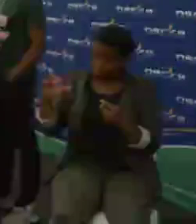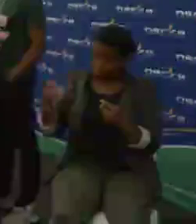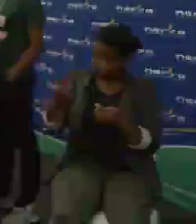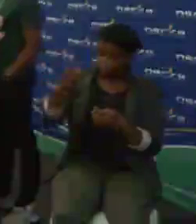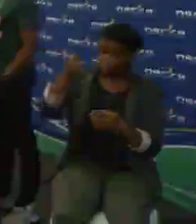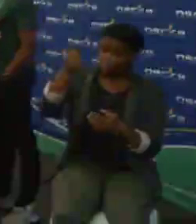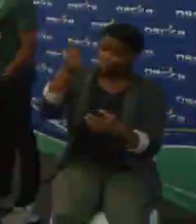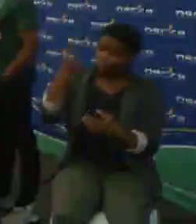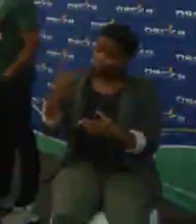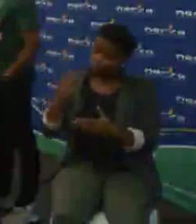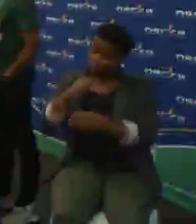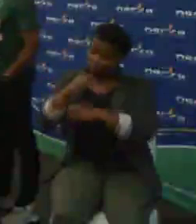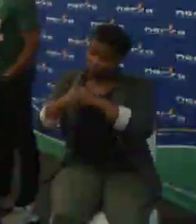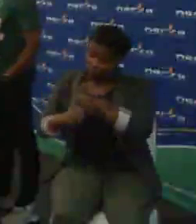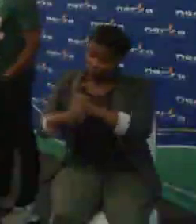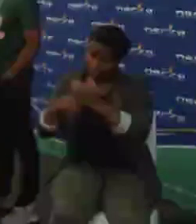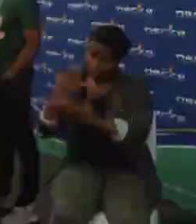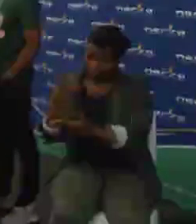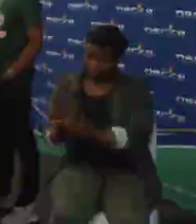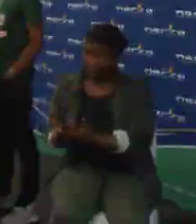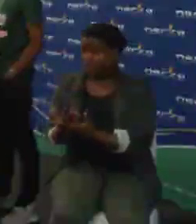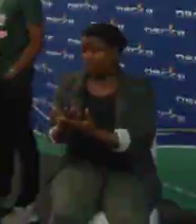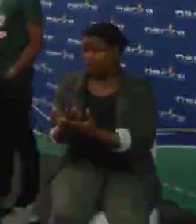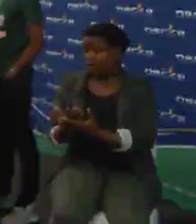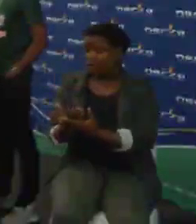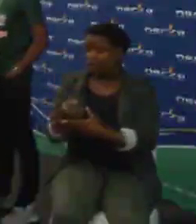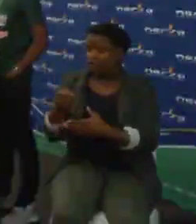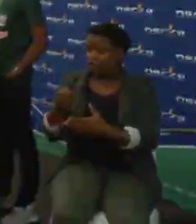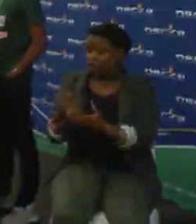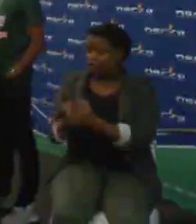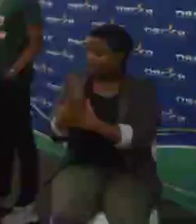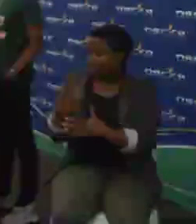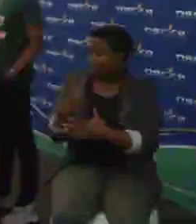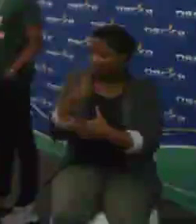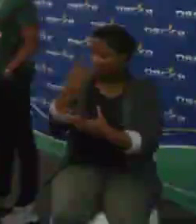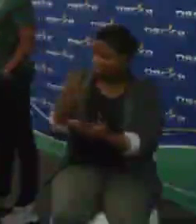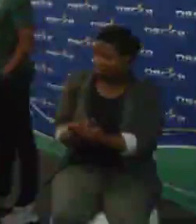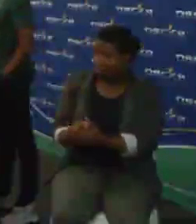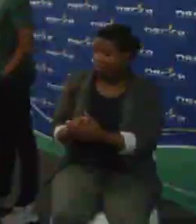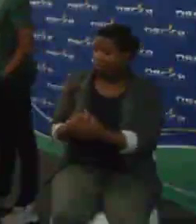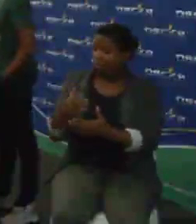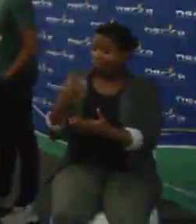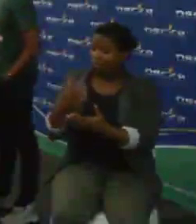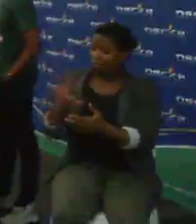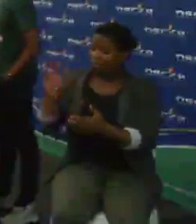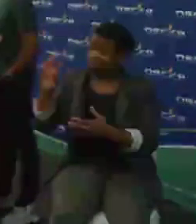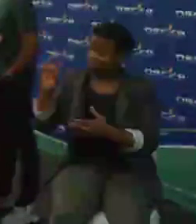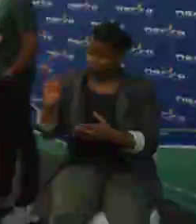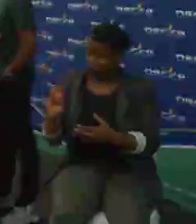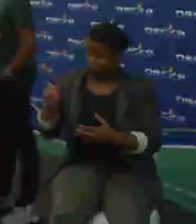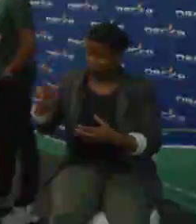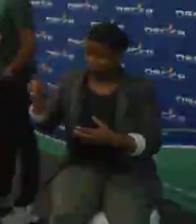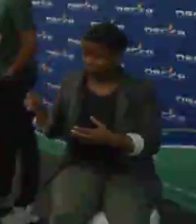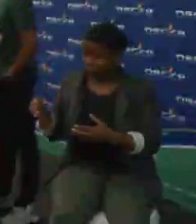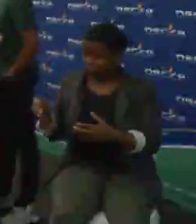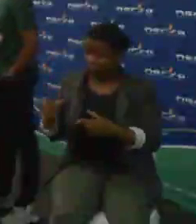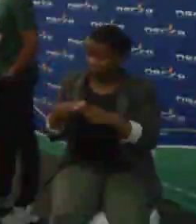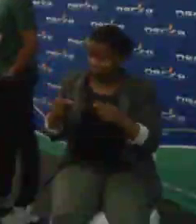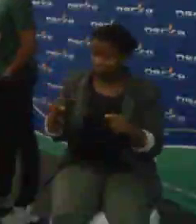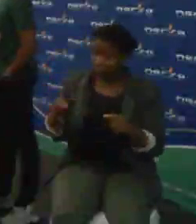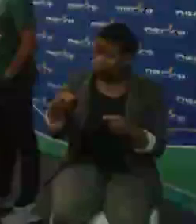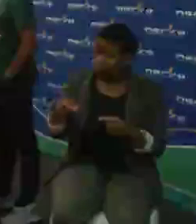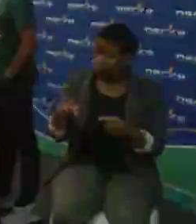1-year application, we've got another application again, and should it happen that the IRP is not finalized, does that mean that we're going to get another